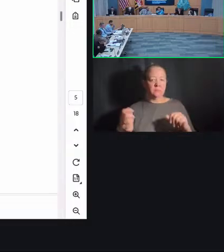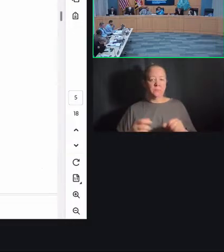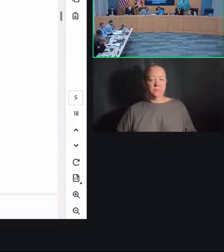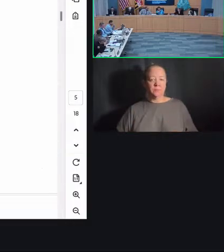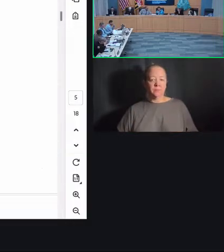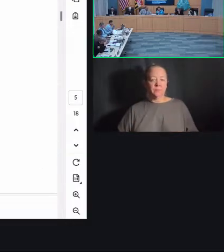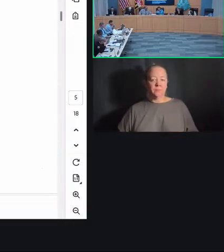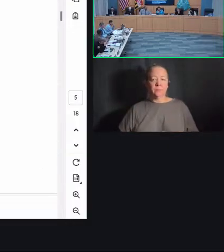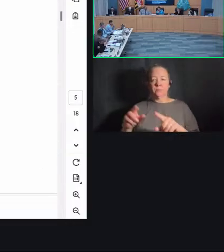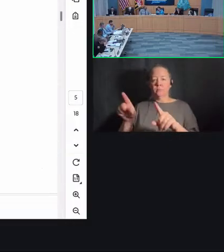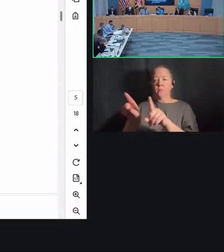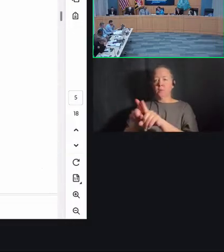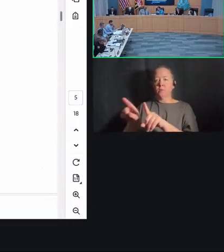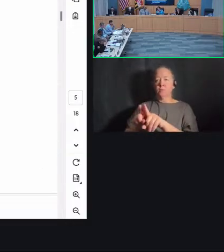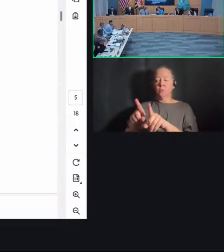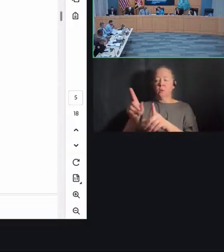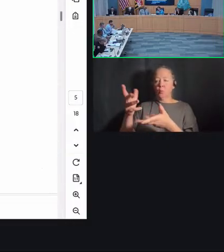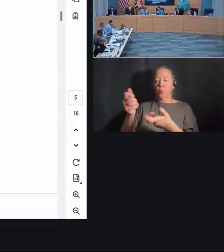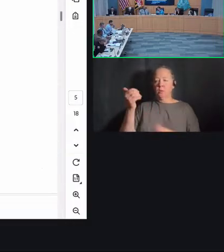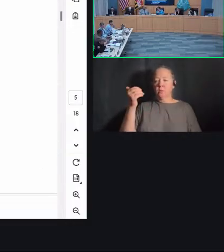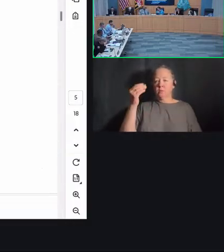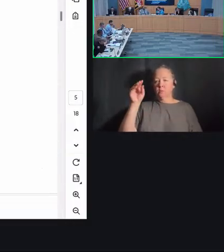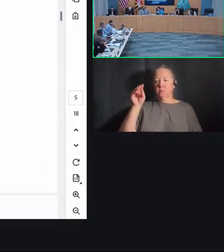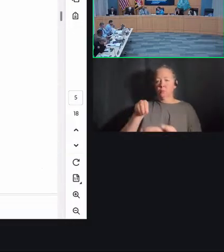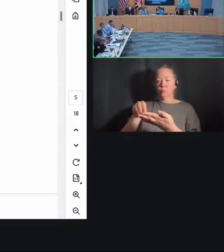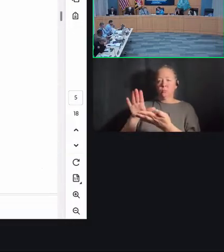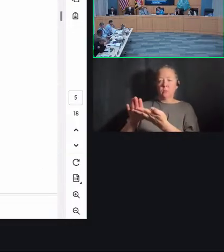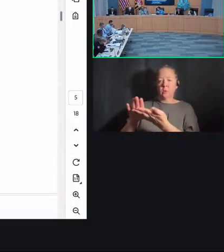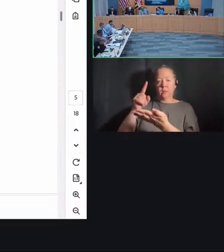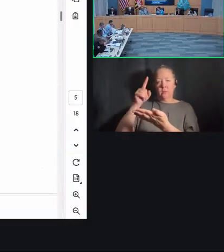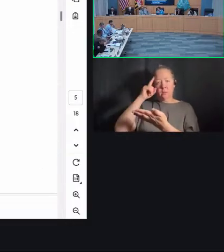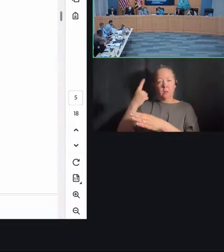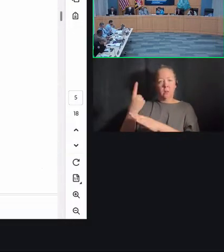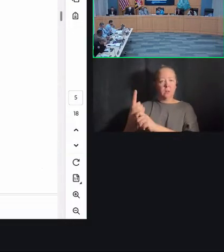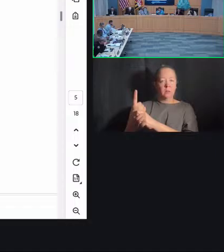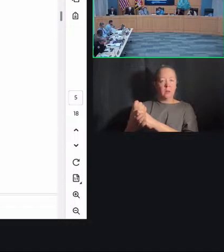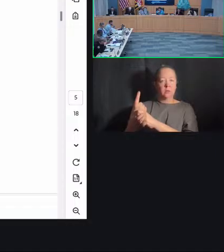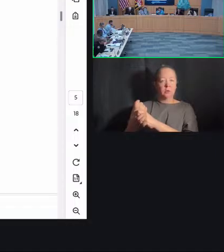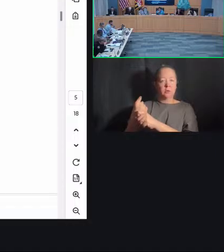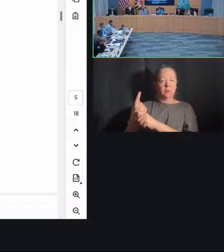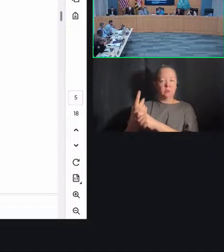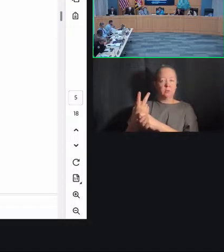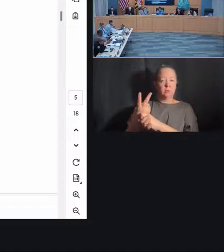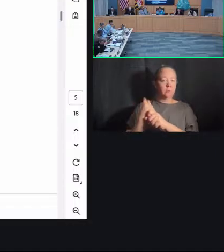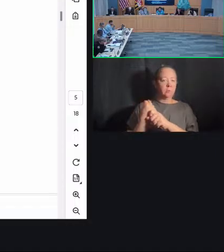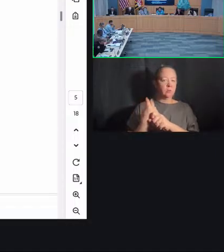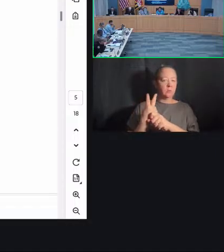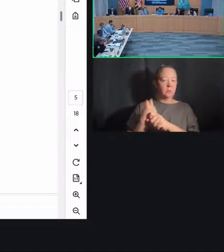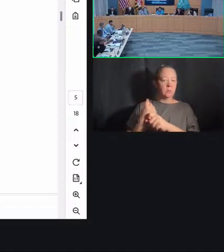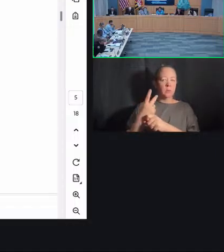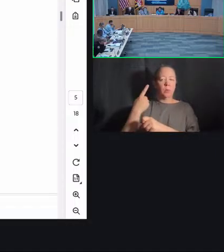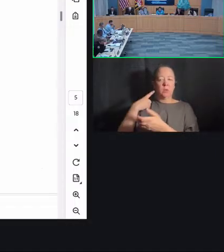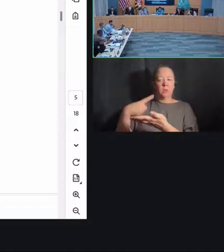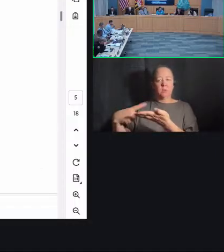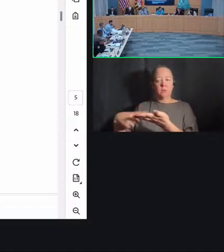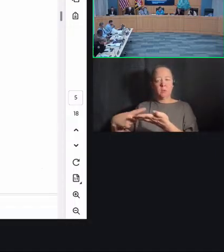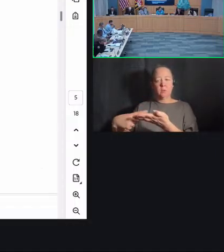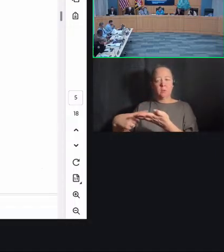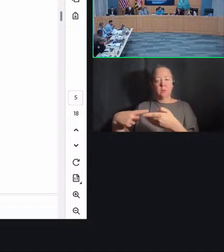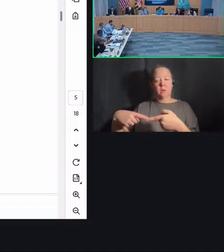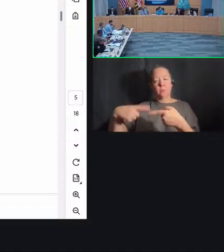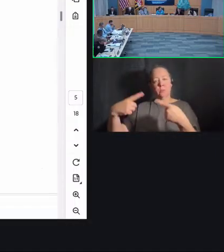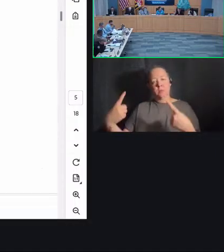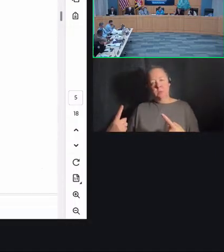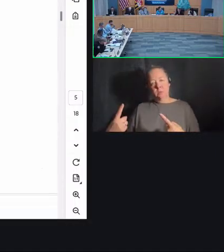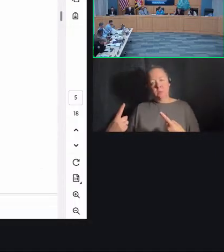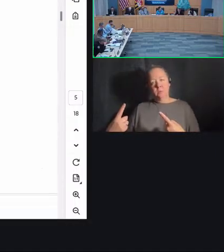I also want to note that I think last year, or the year before, during budget season, we had also discussed going the opposite way and looking at